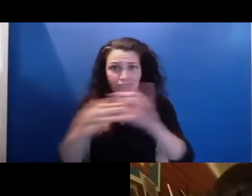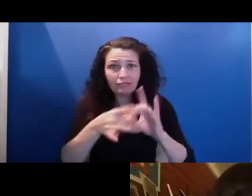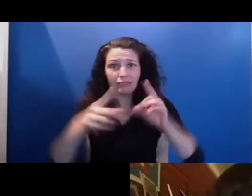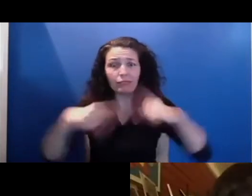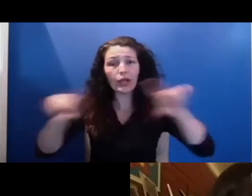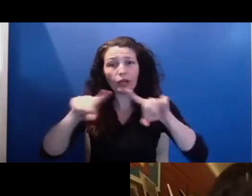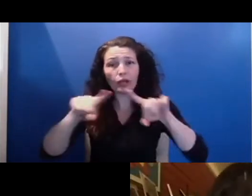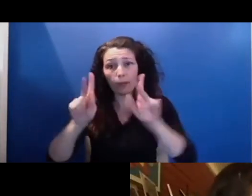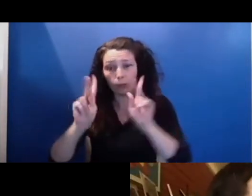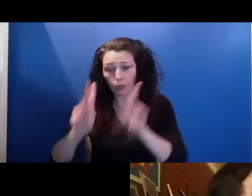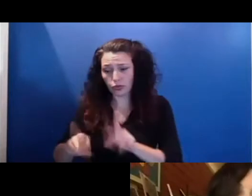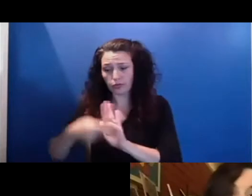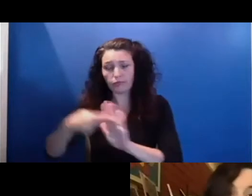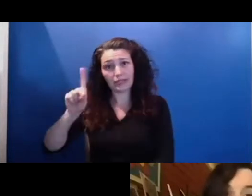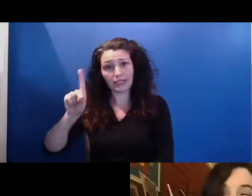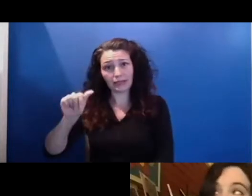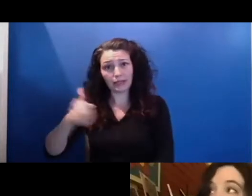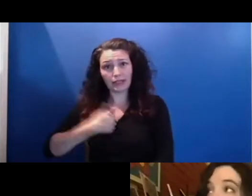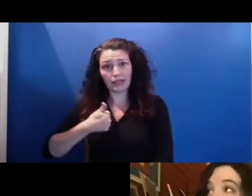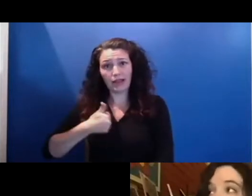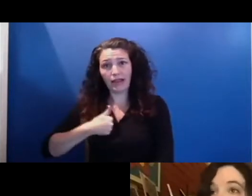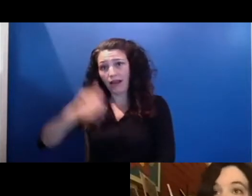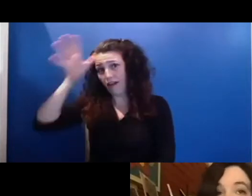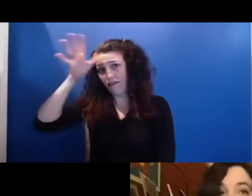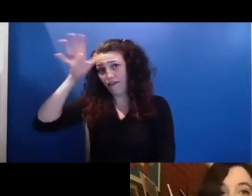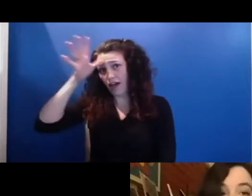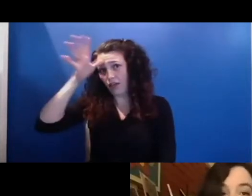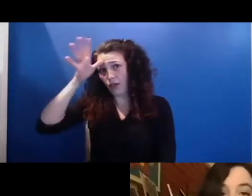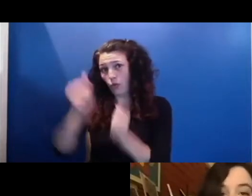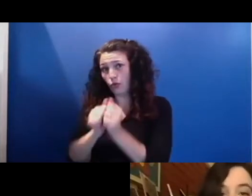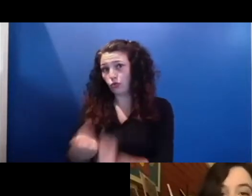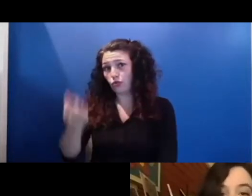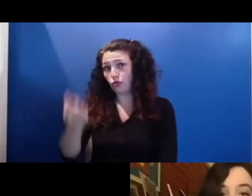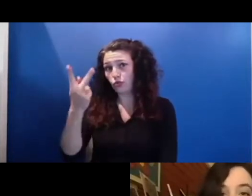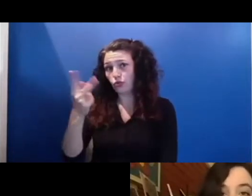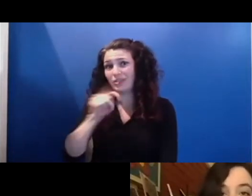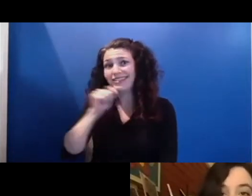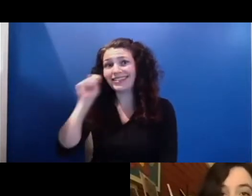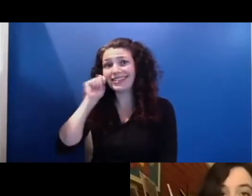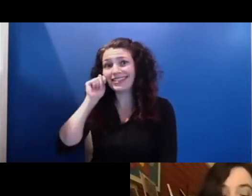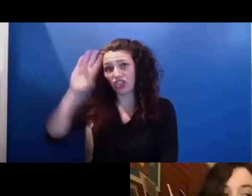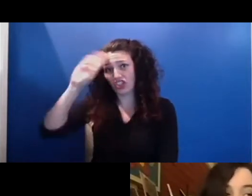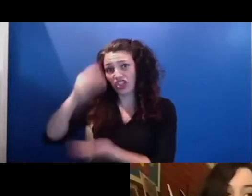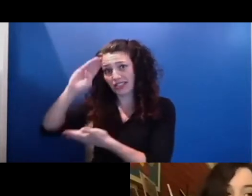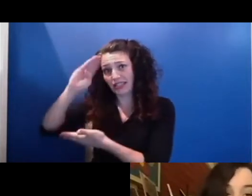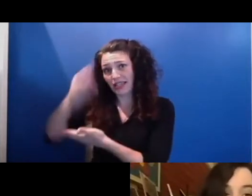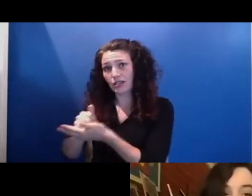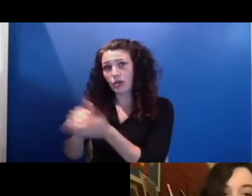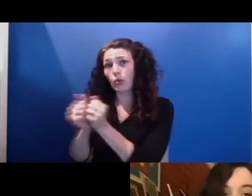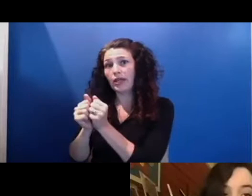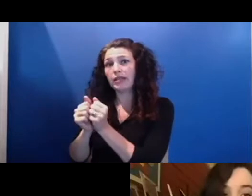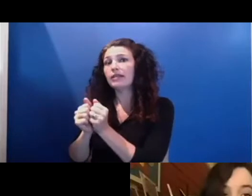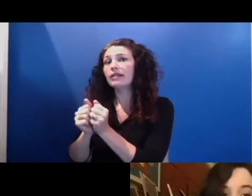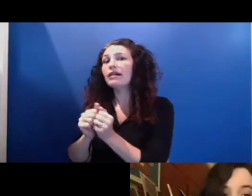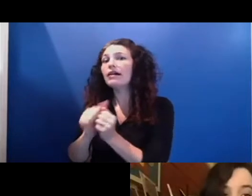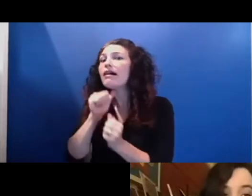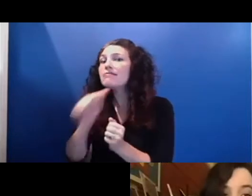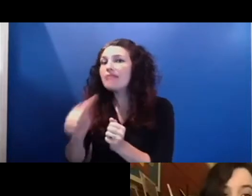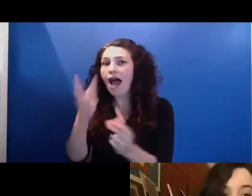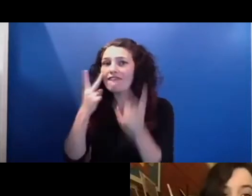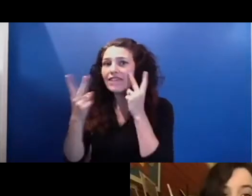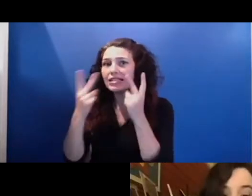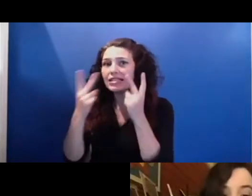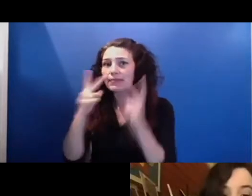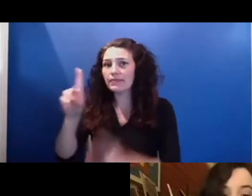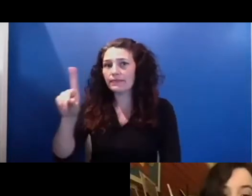of two older teenage sons with hidden disabilities. As part of my response to your question, I'd like to take the opportunity to acknowledge a few folks who